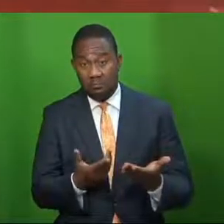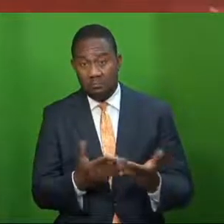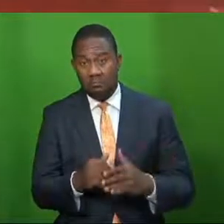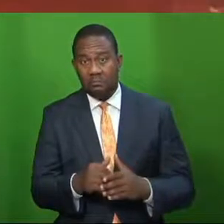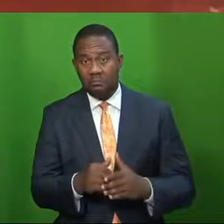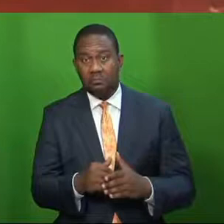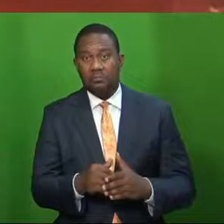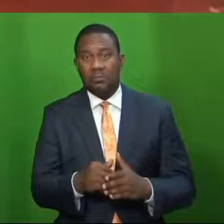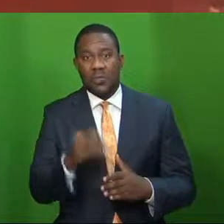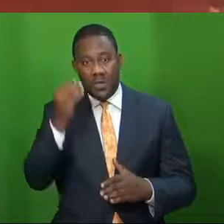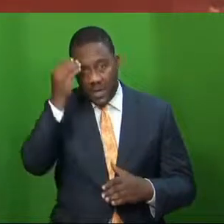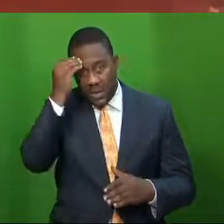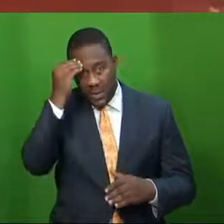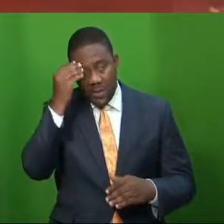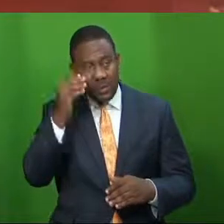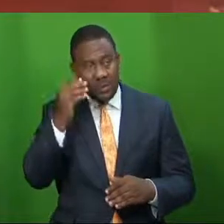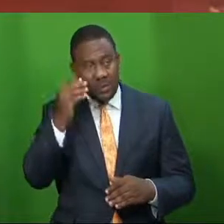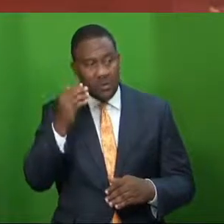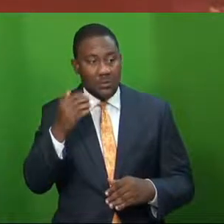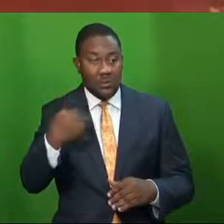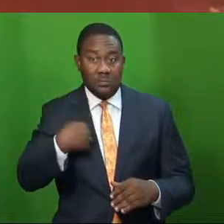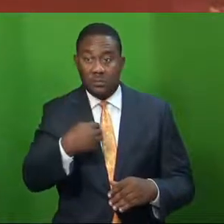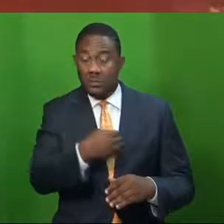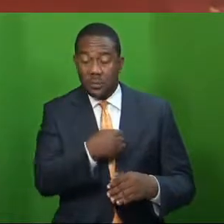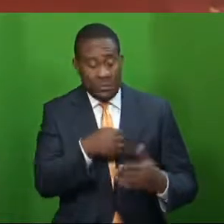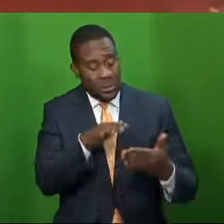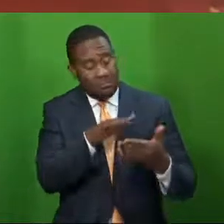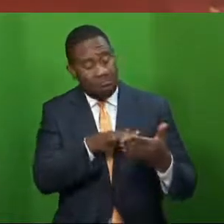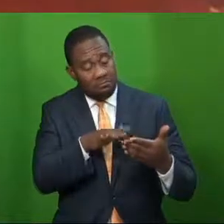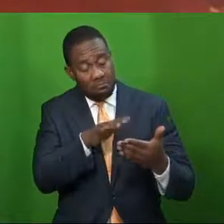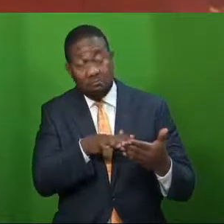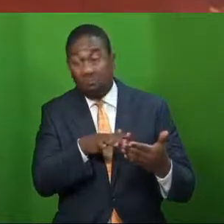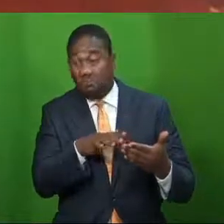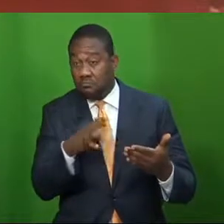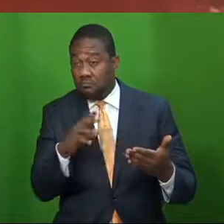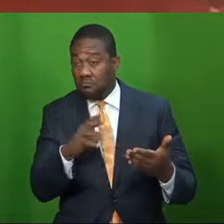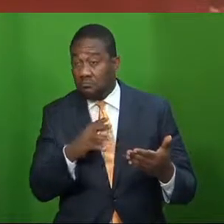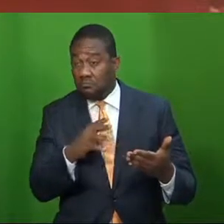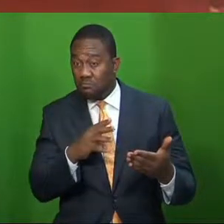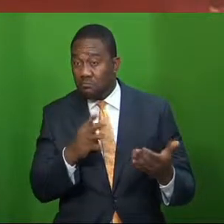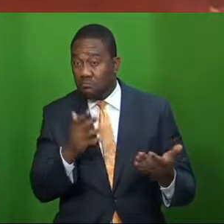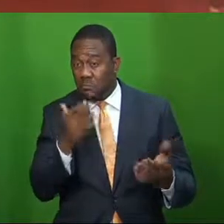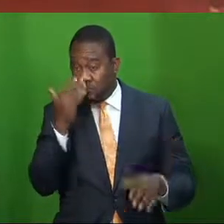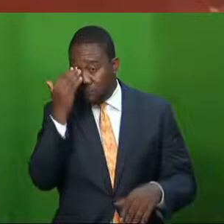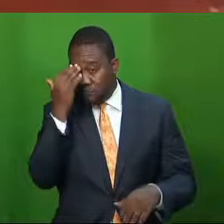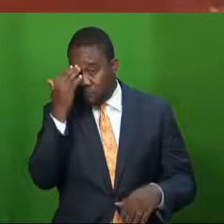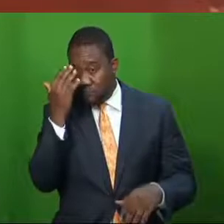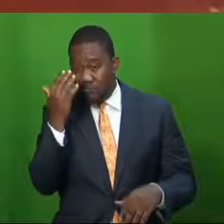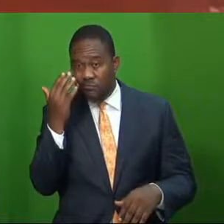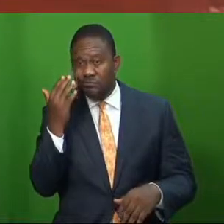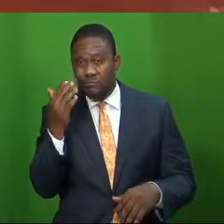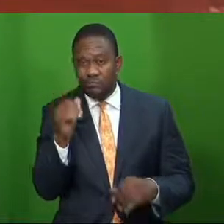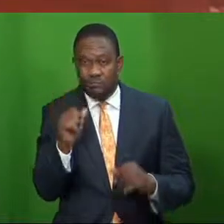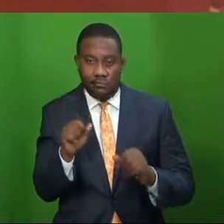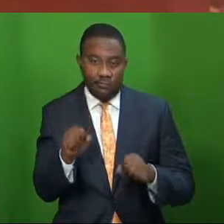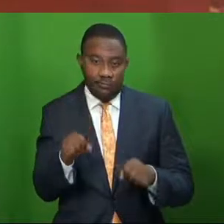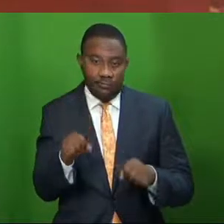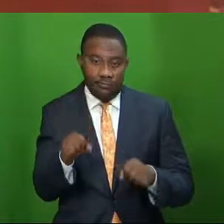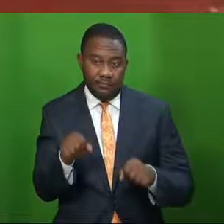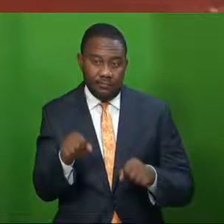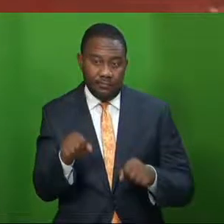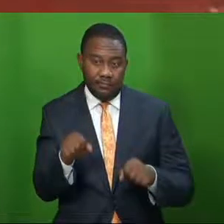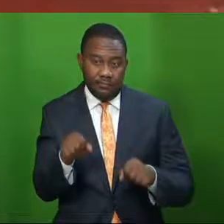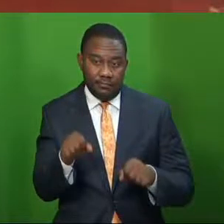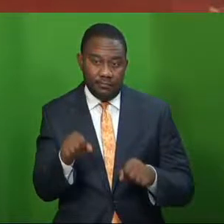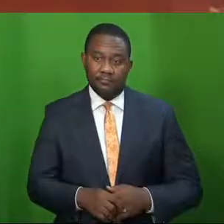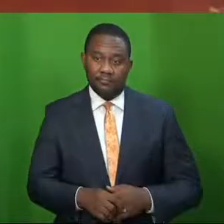members have perused the contents, and it's not my intention to go through. And I believe